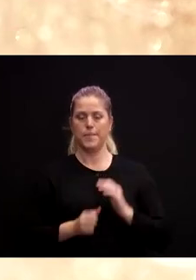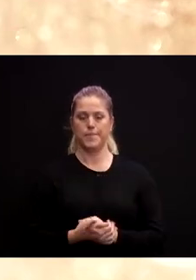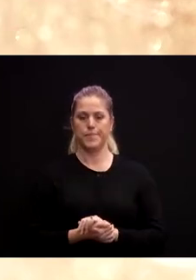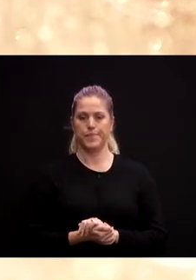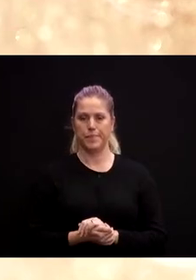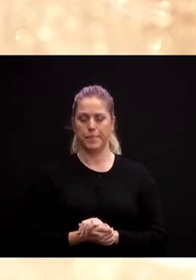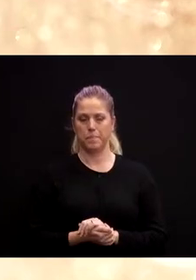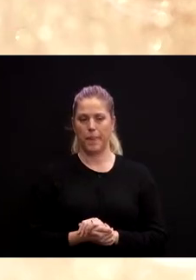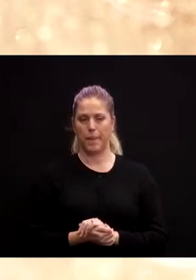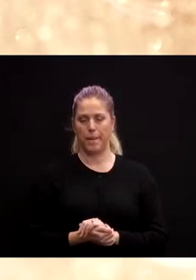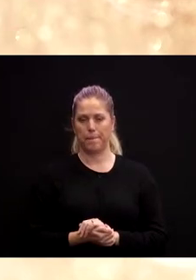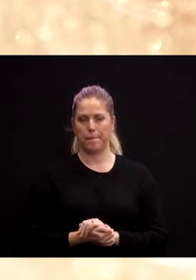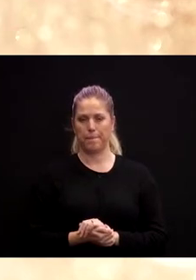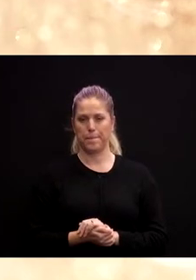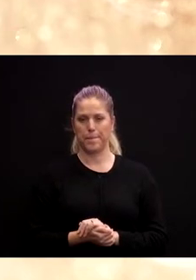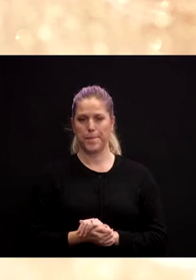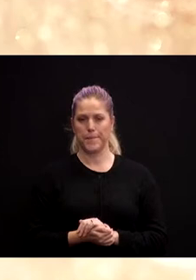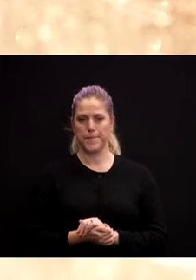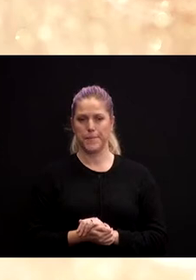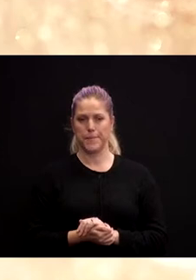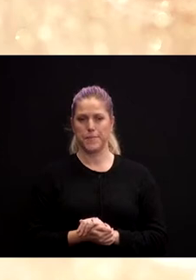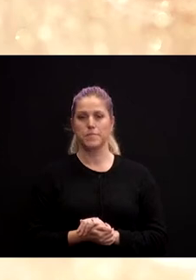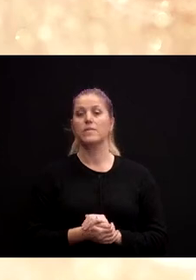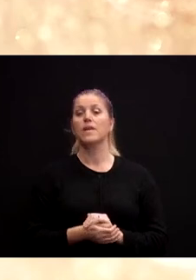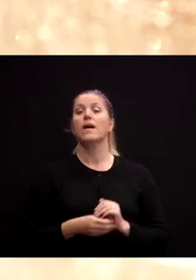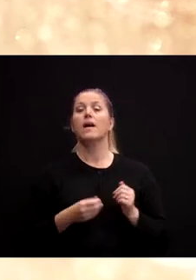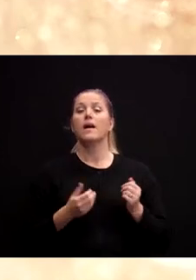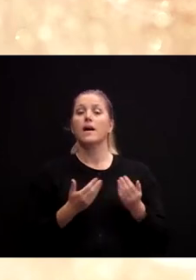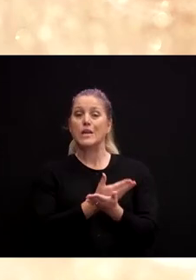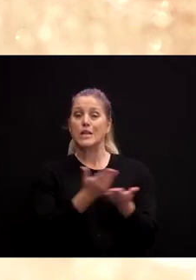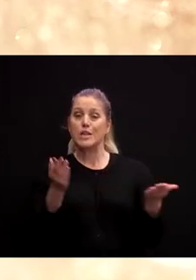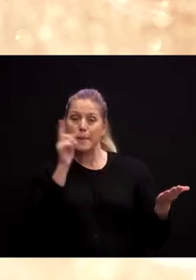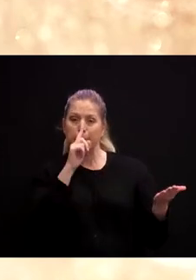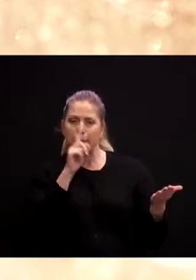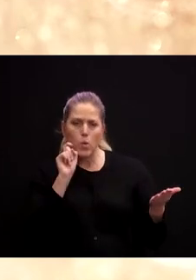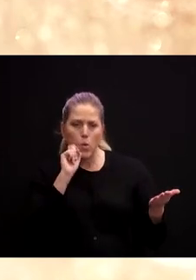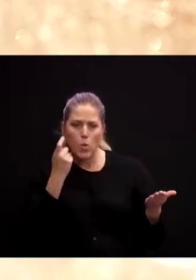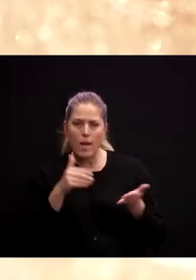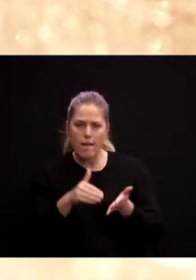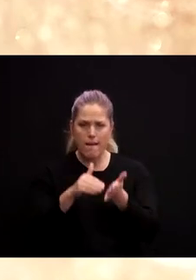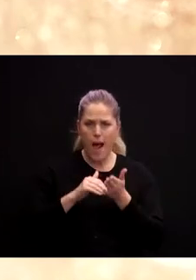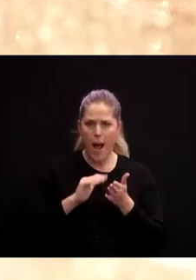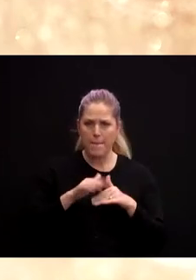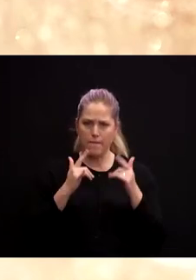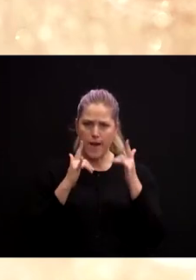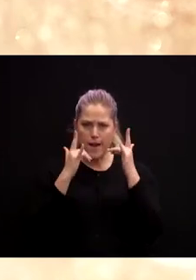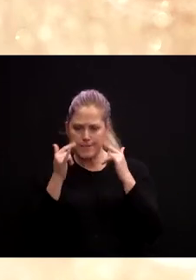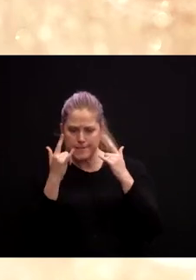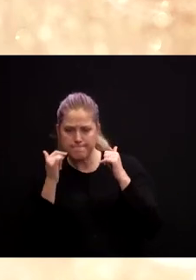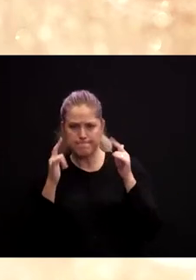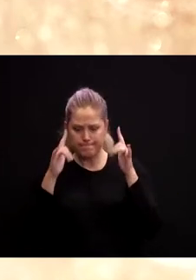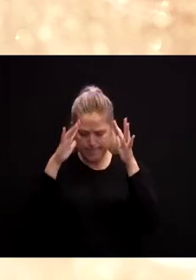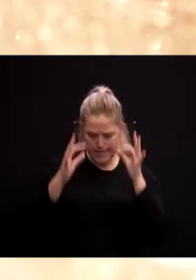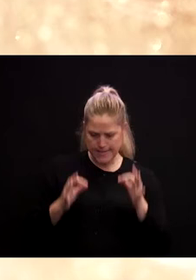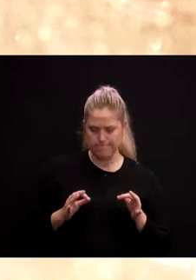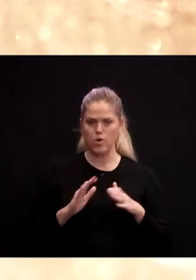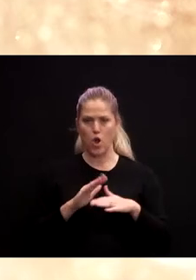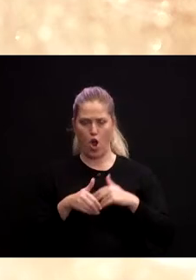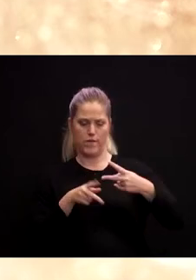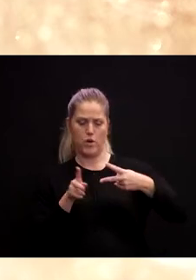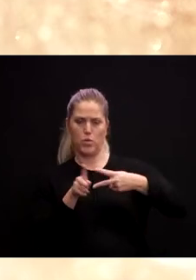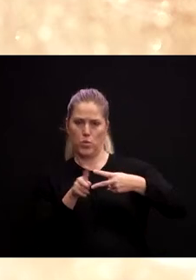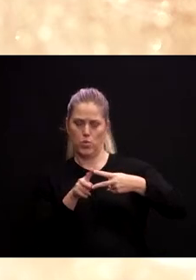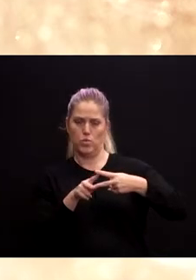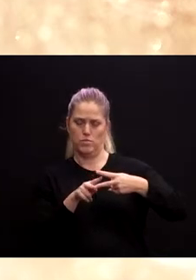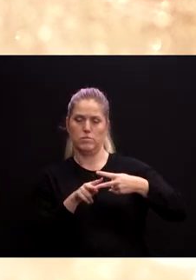Now again today, to assist us in our ongoing discernment on the motions before us, I invite two